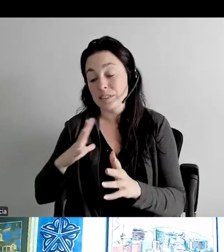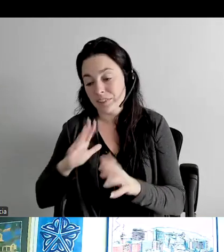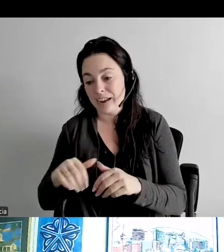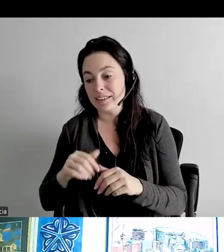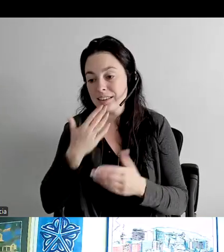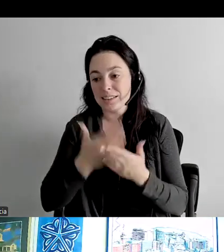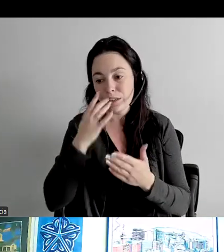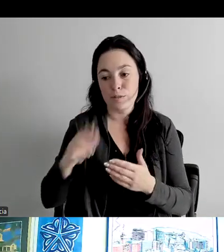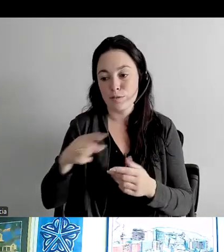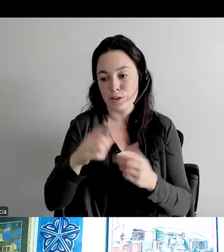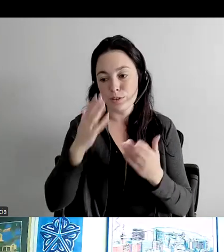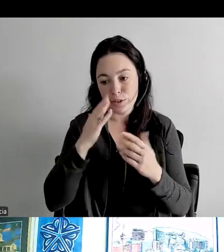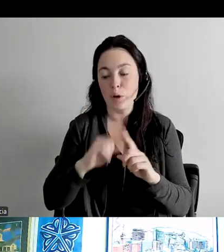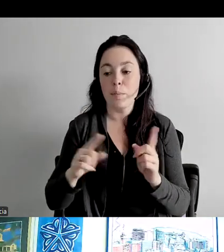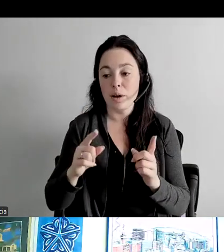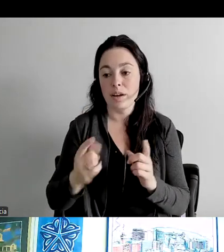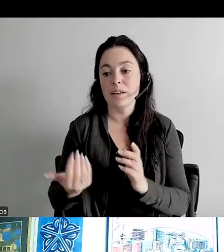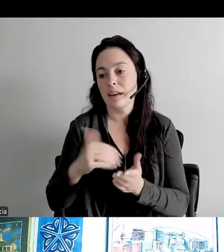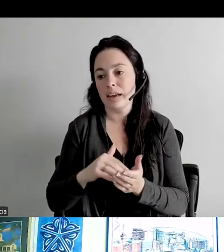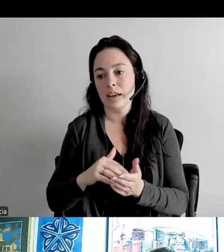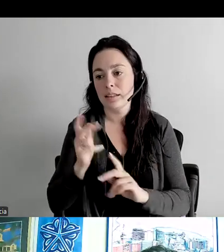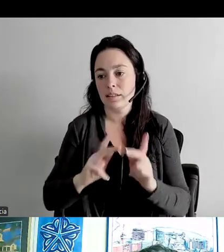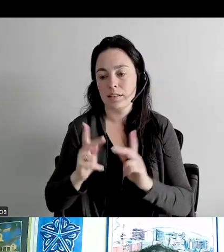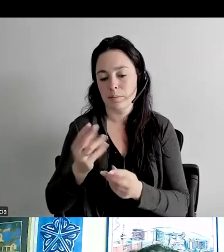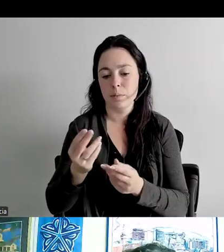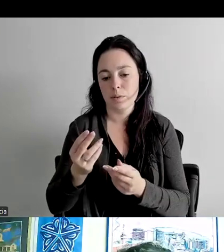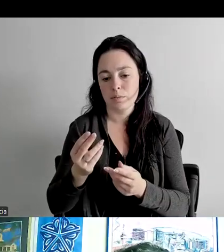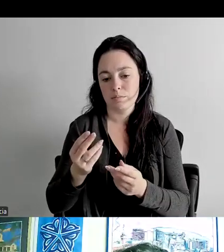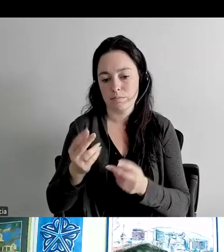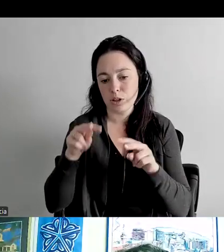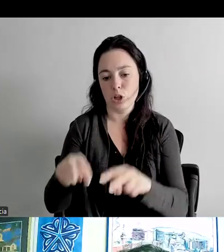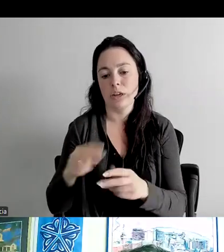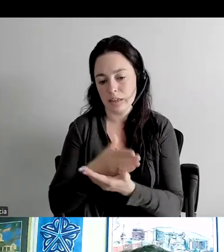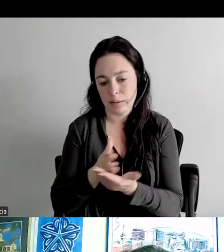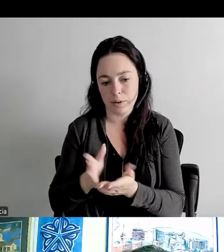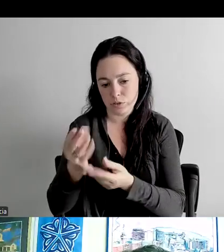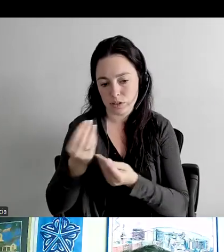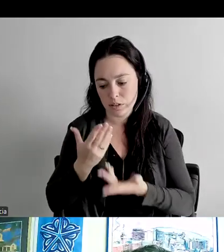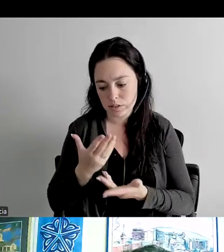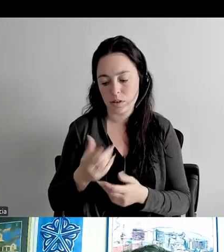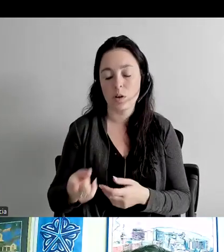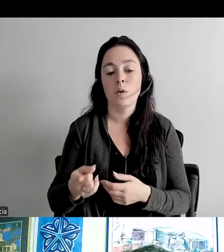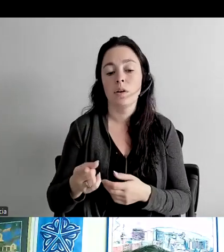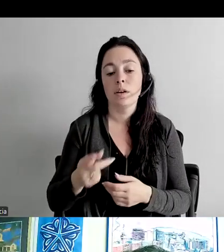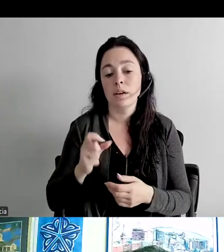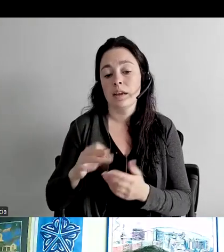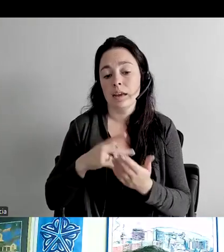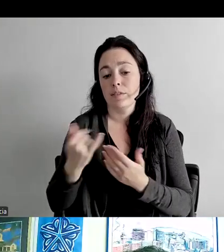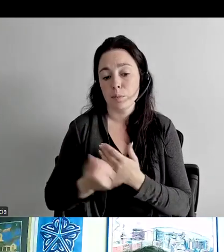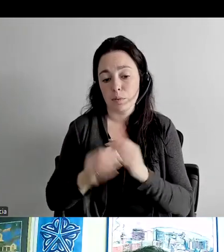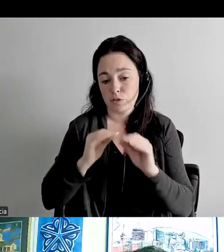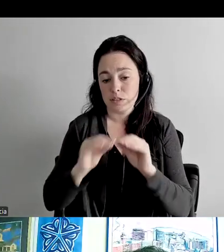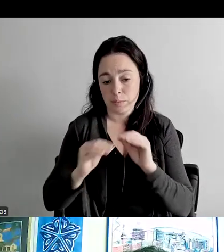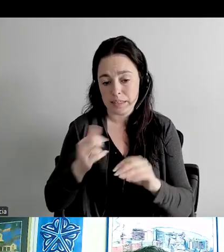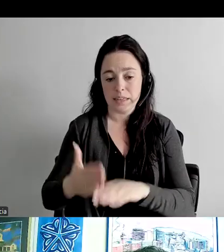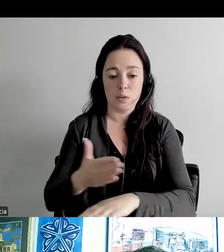for you all to know this. Budget folks let us know that whether a project to maintain it or improve